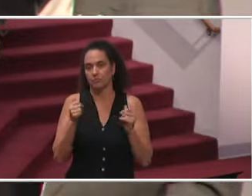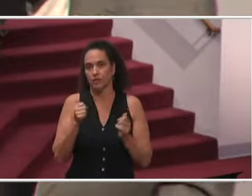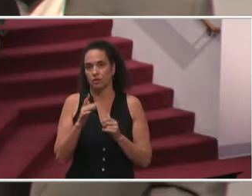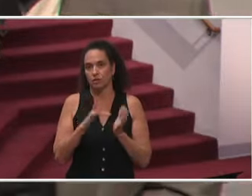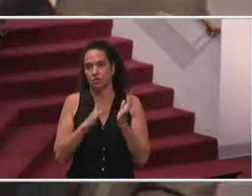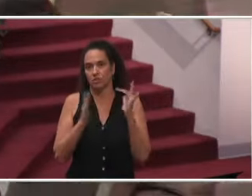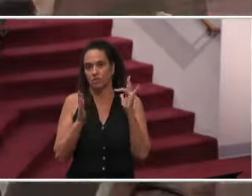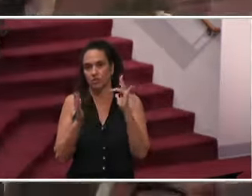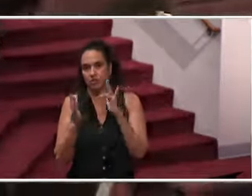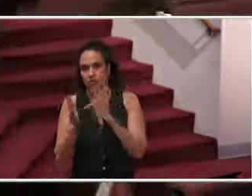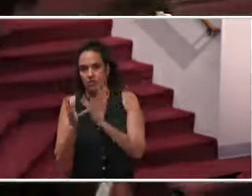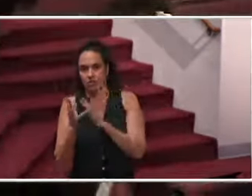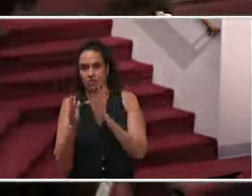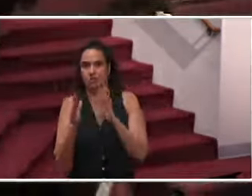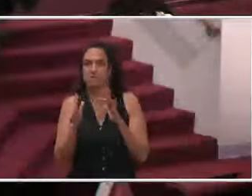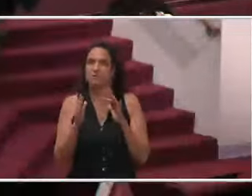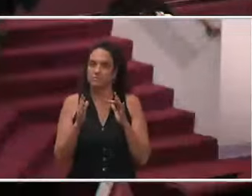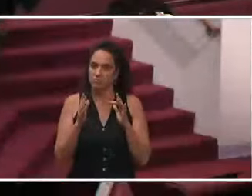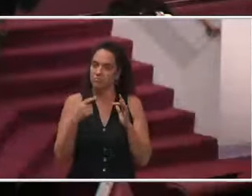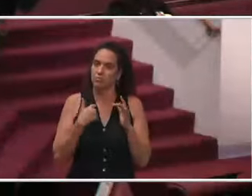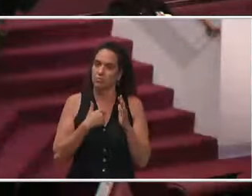Amen.